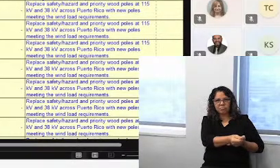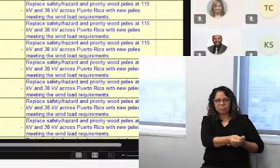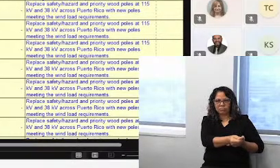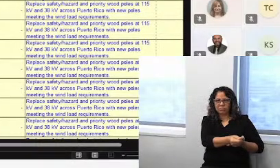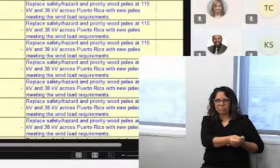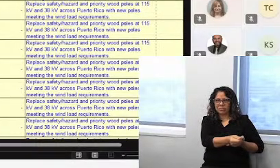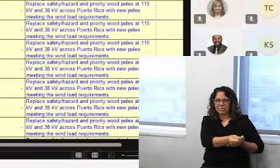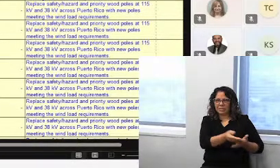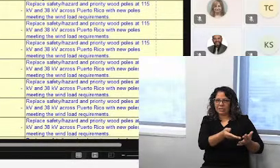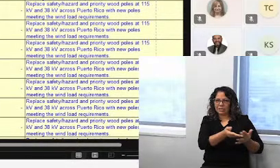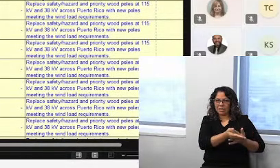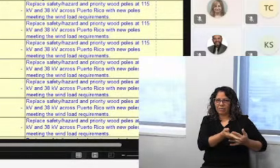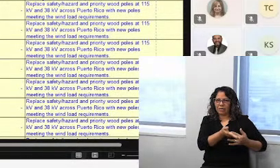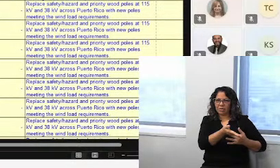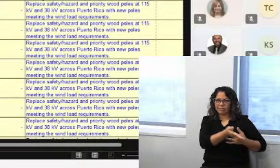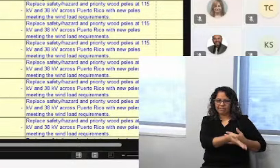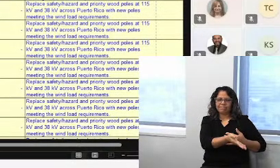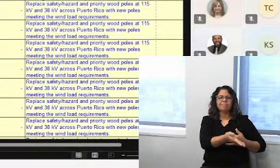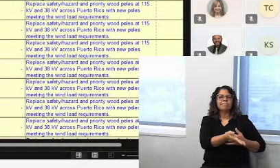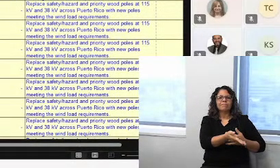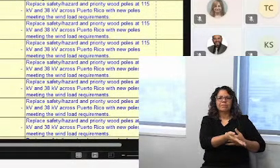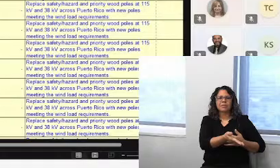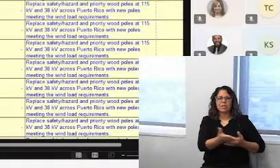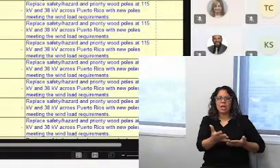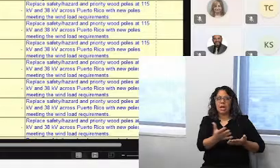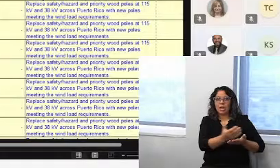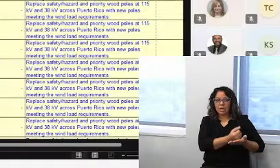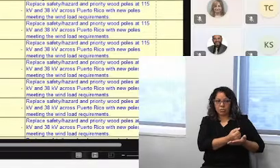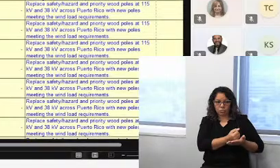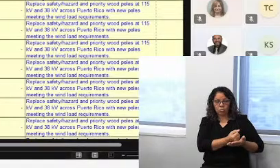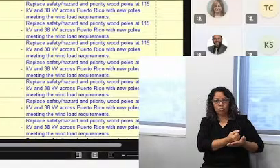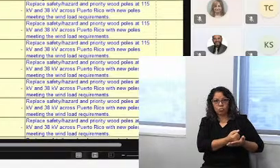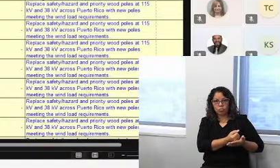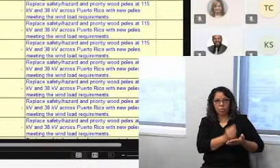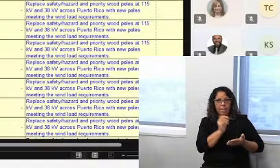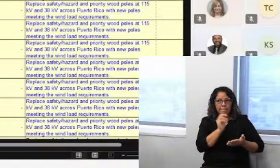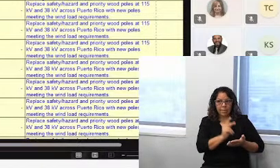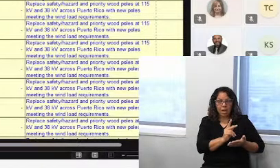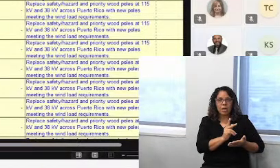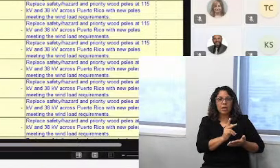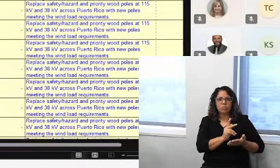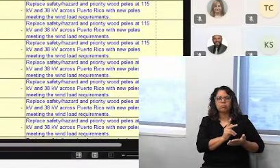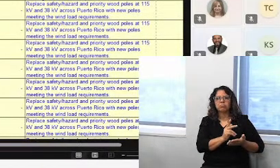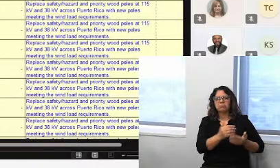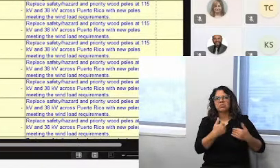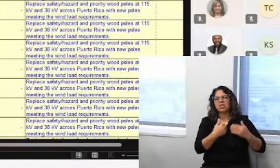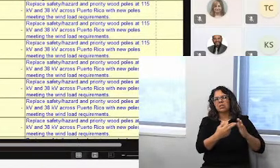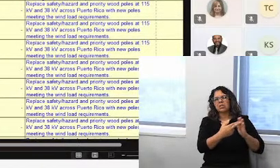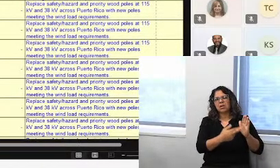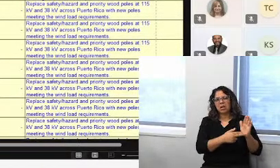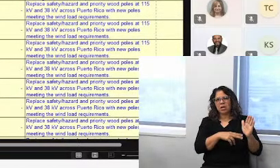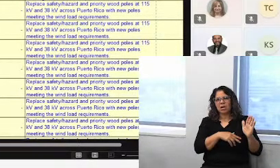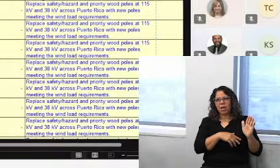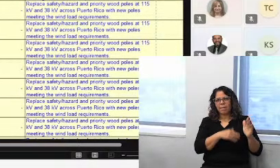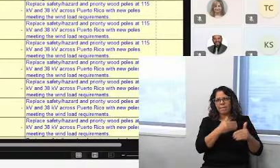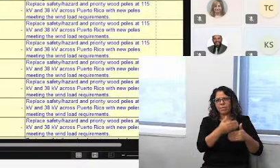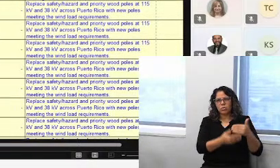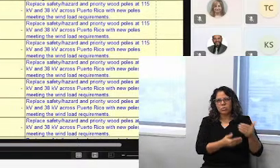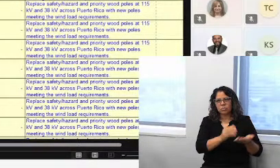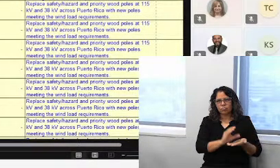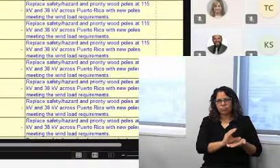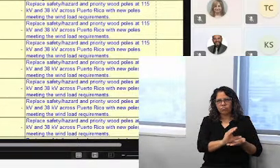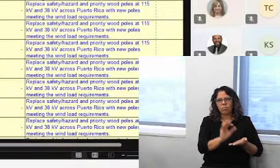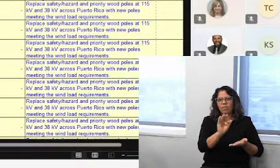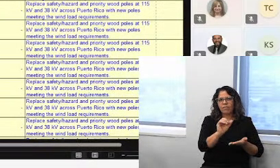making reference to. But there are some rules that governs that in the FEMA grant process.